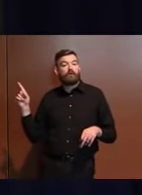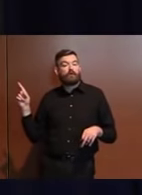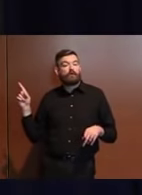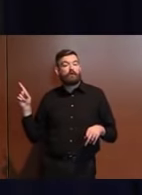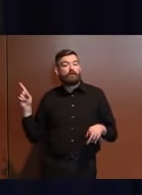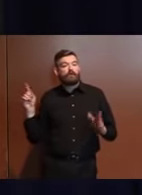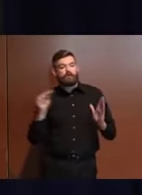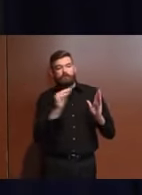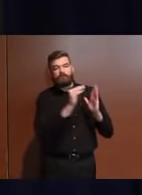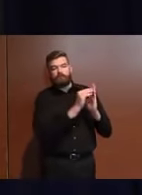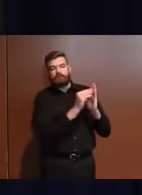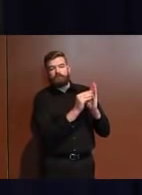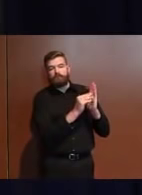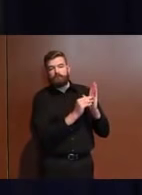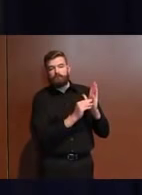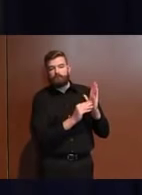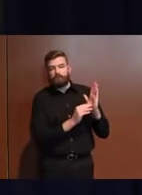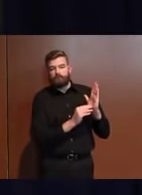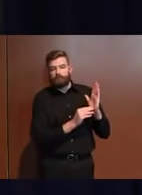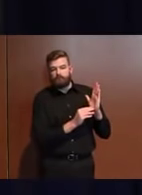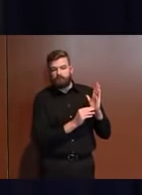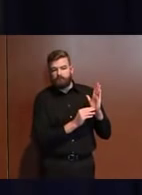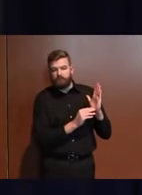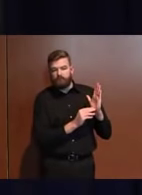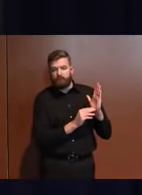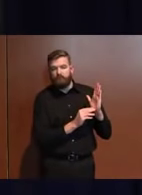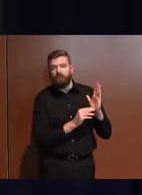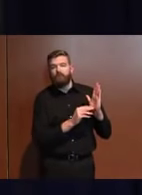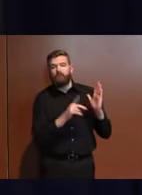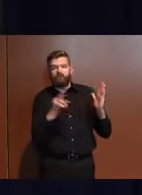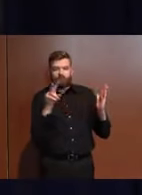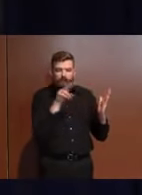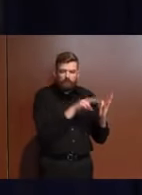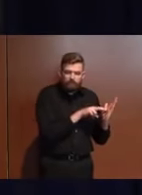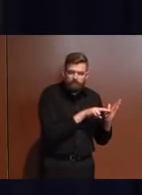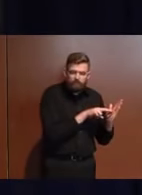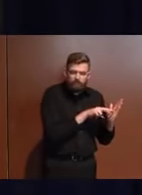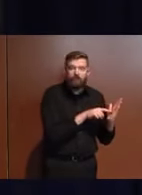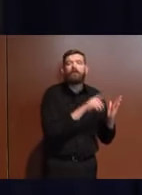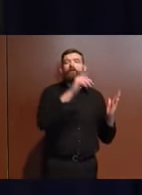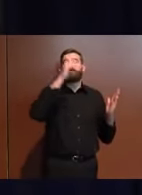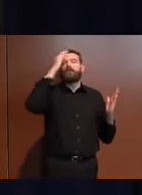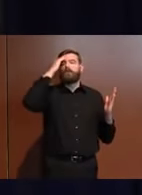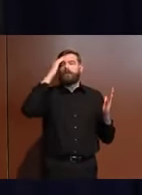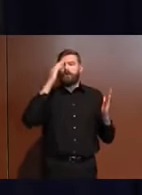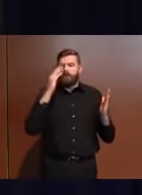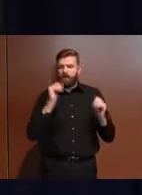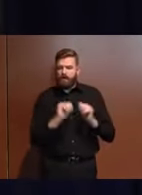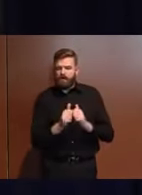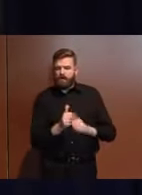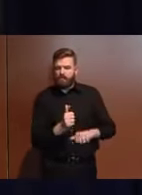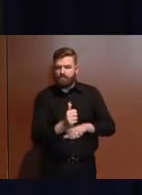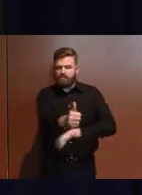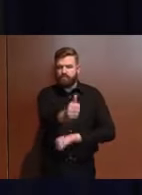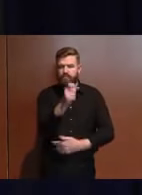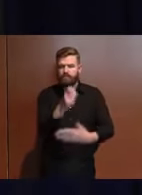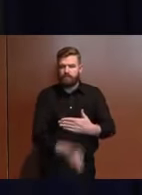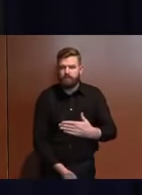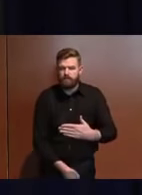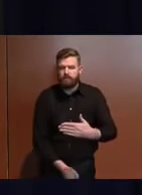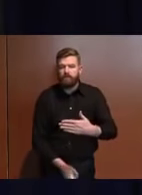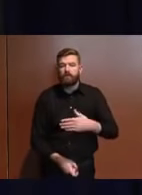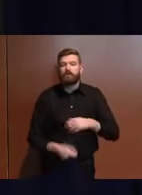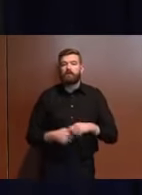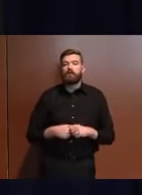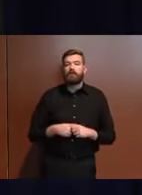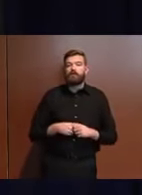that charge, depending upon the nature of the crime. So you're still investigating businesses? There's no charges yet for businesses? To my knowledge, no.